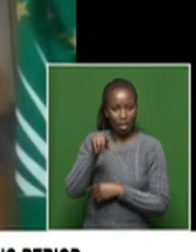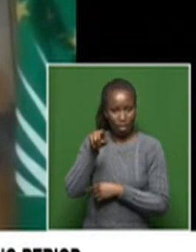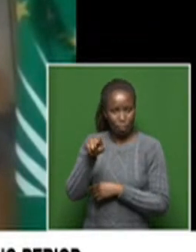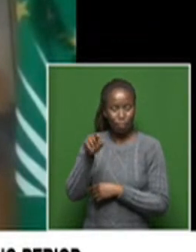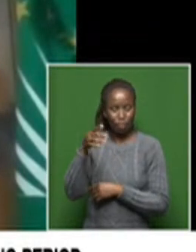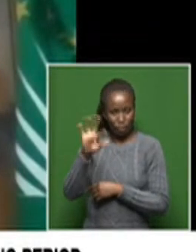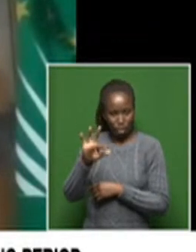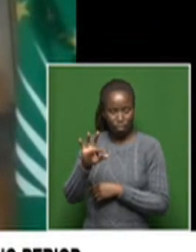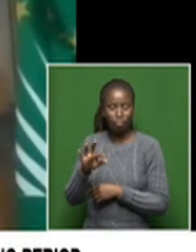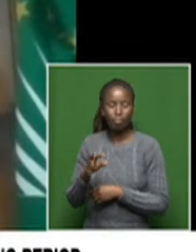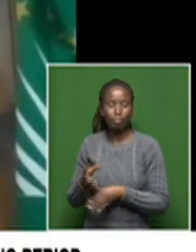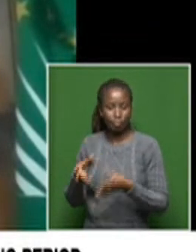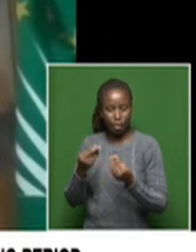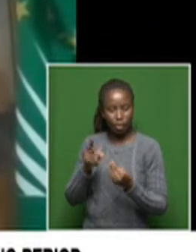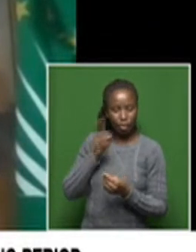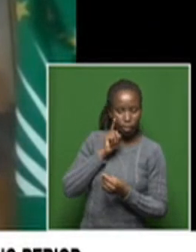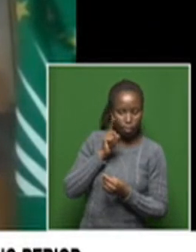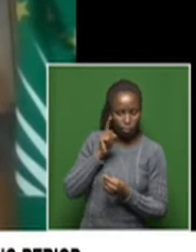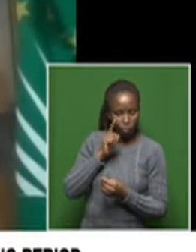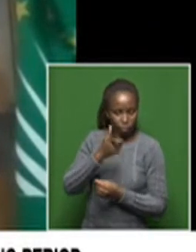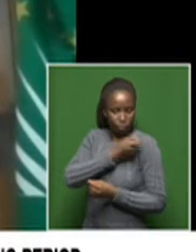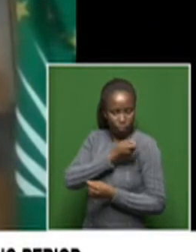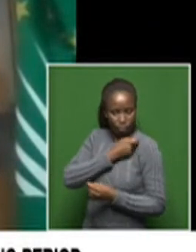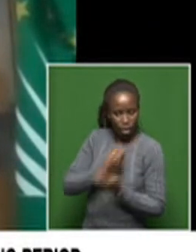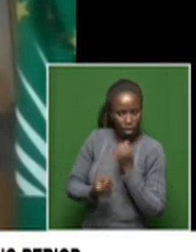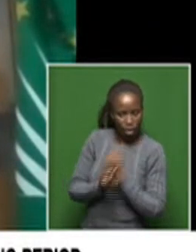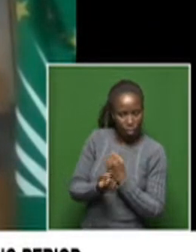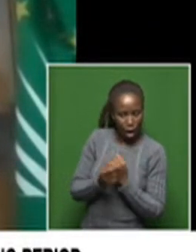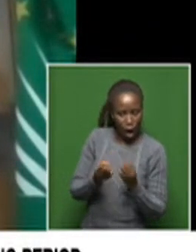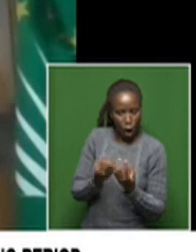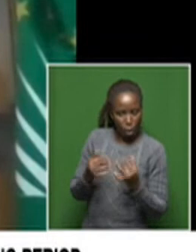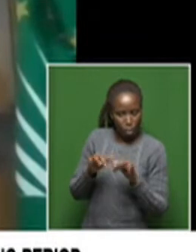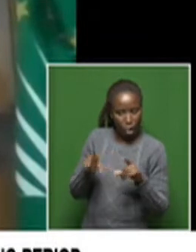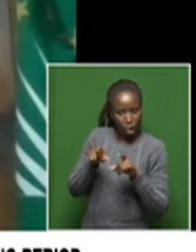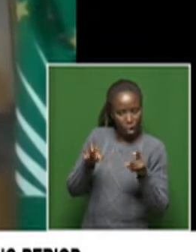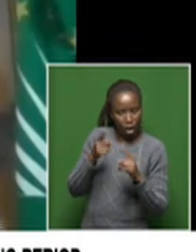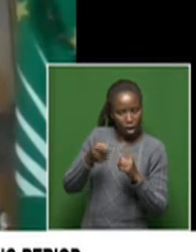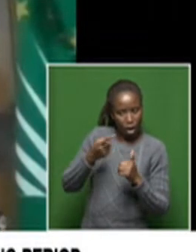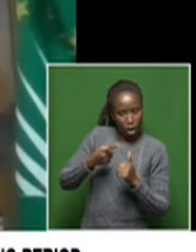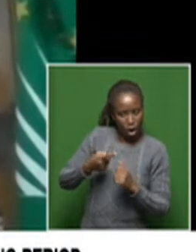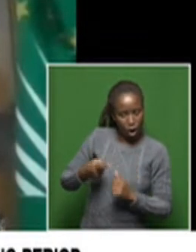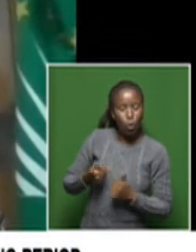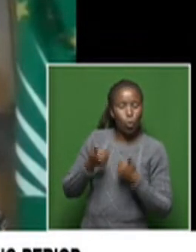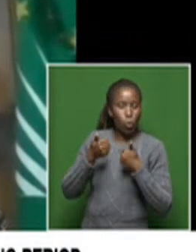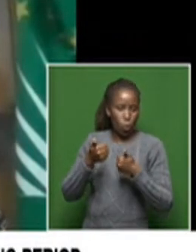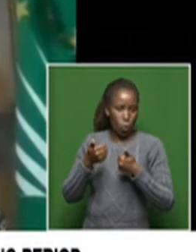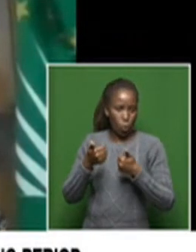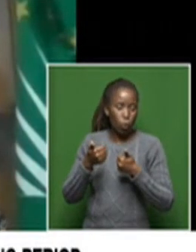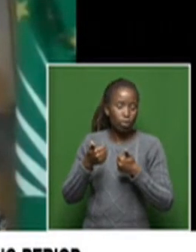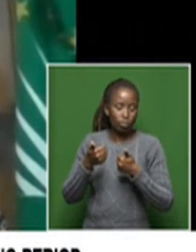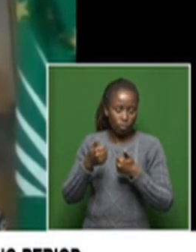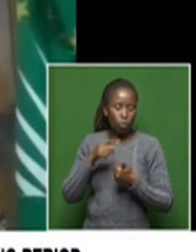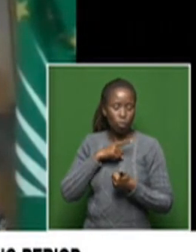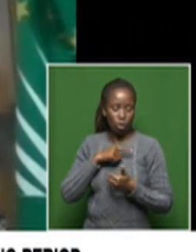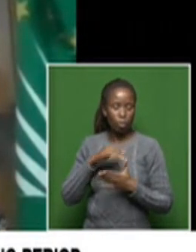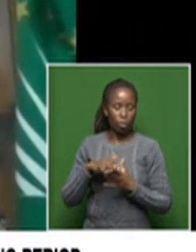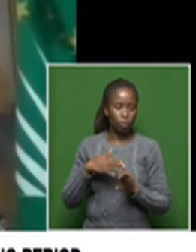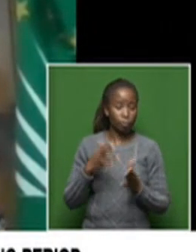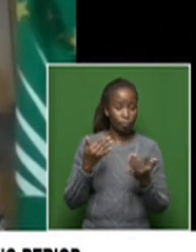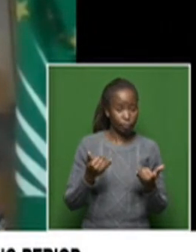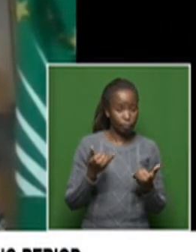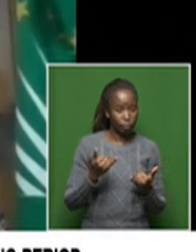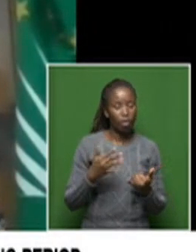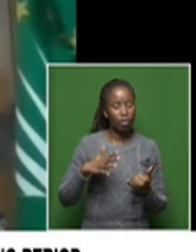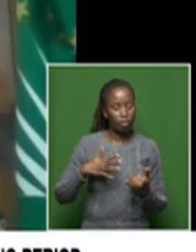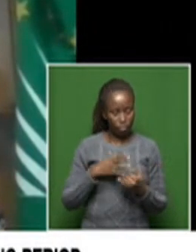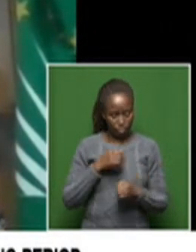terms of the activities of the vaccine rollout. And this is good news because when you look at what we are dealing with in terms of